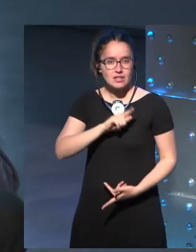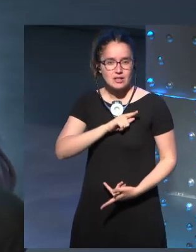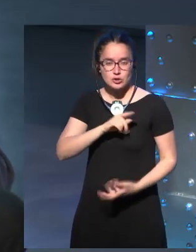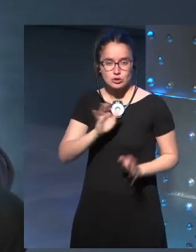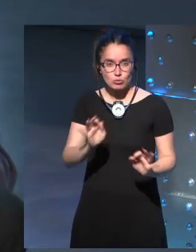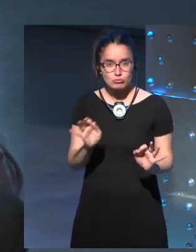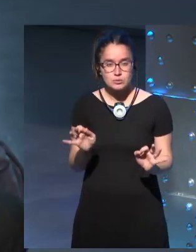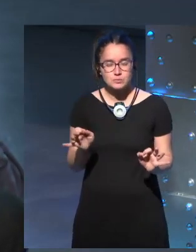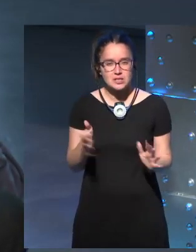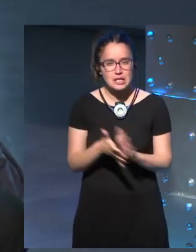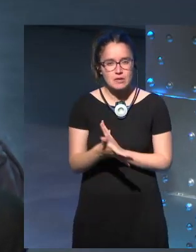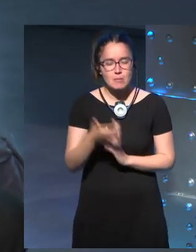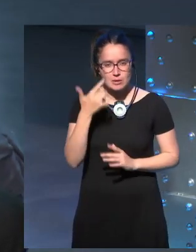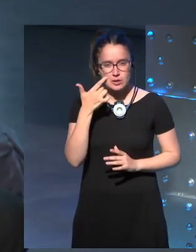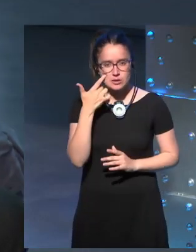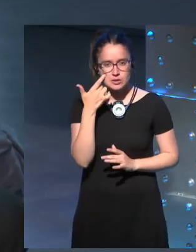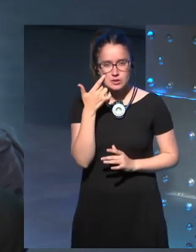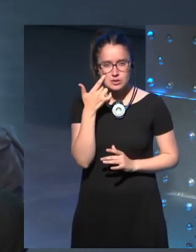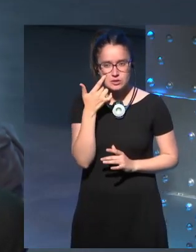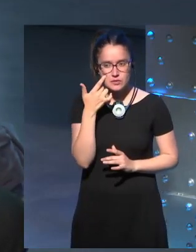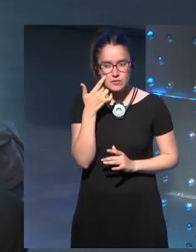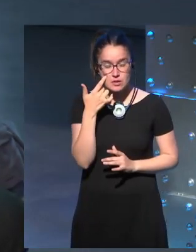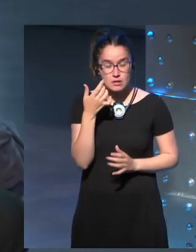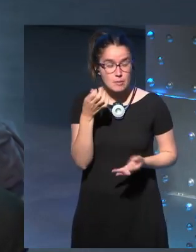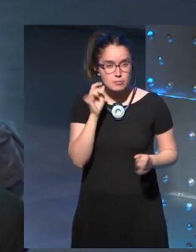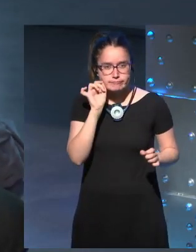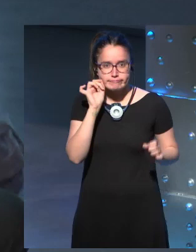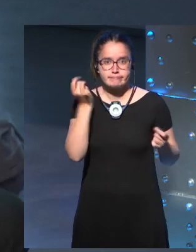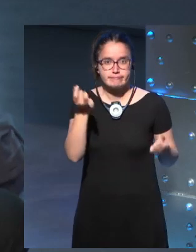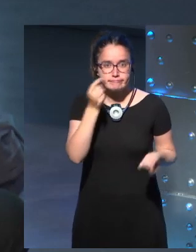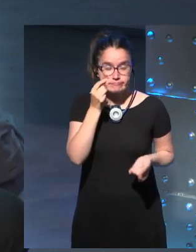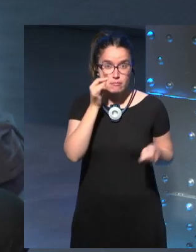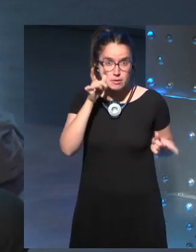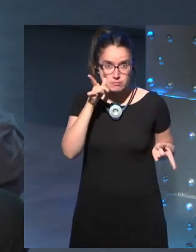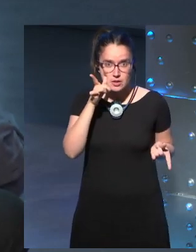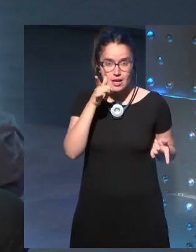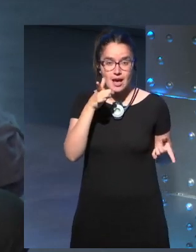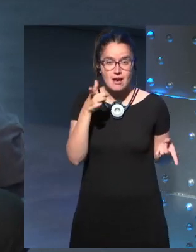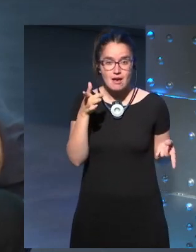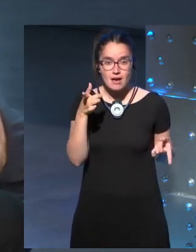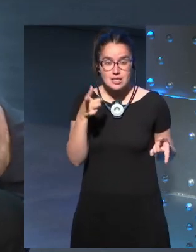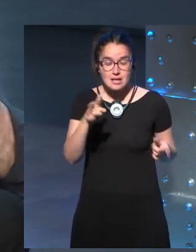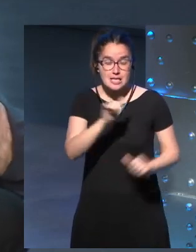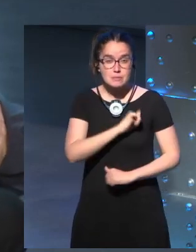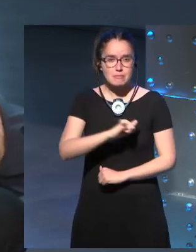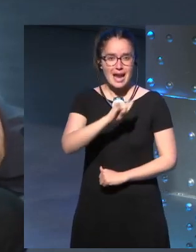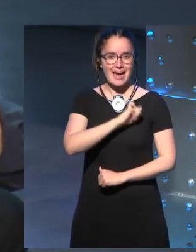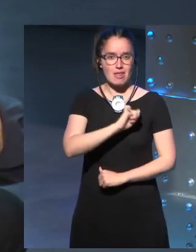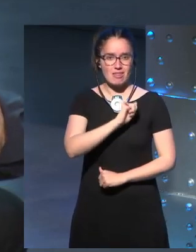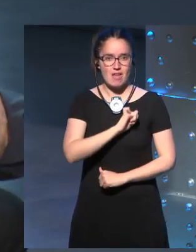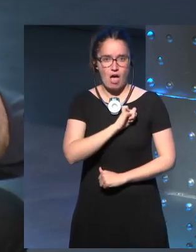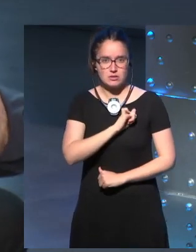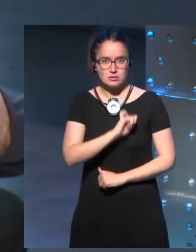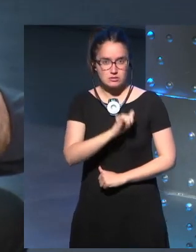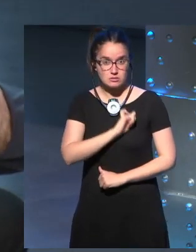the 1st, that awful hope is creeping into our minds.